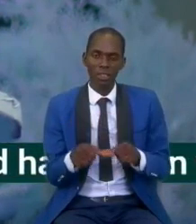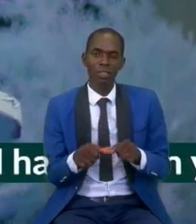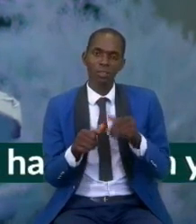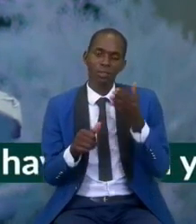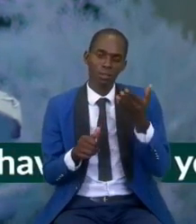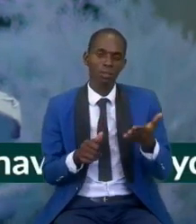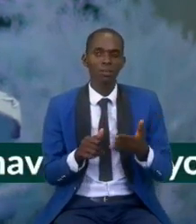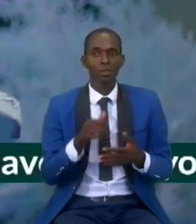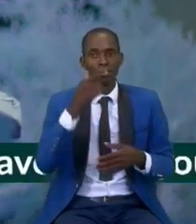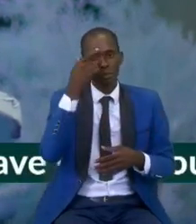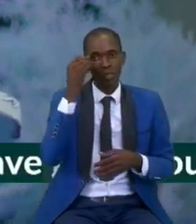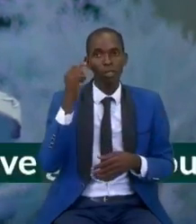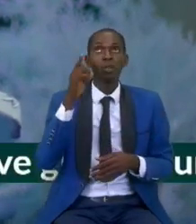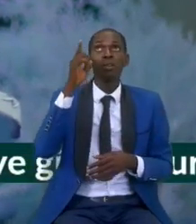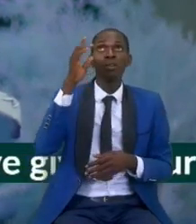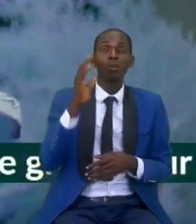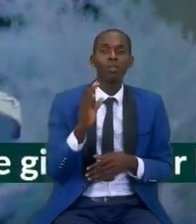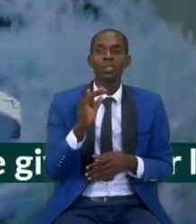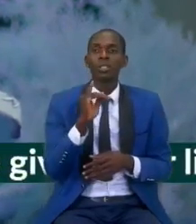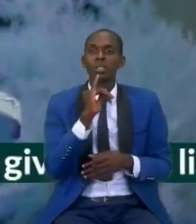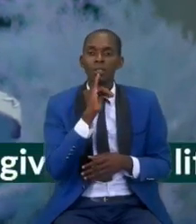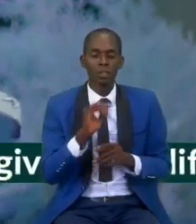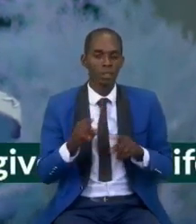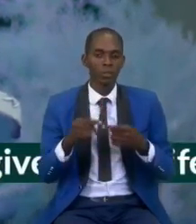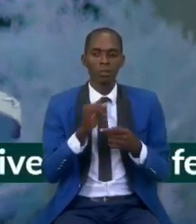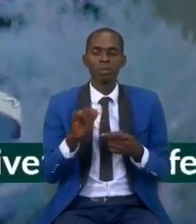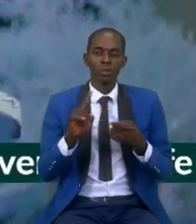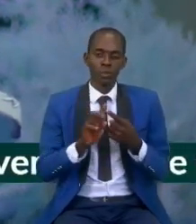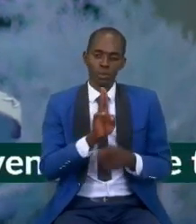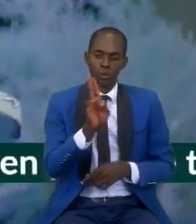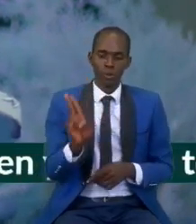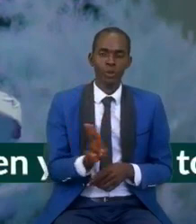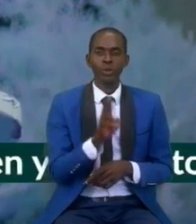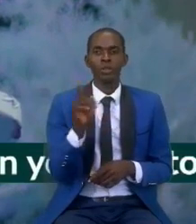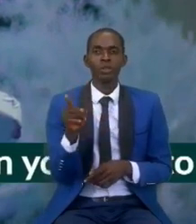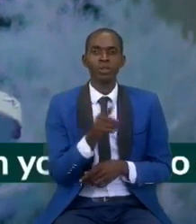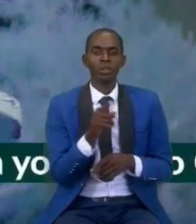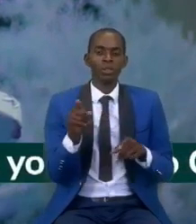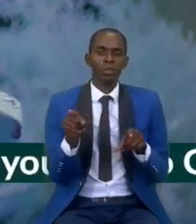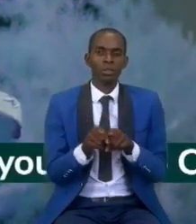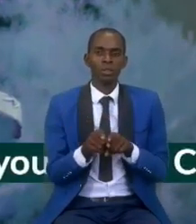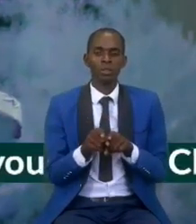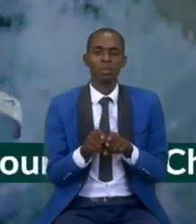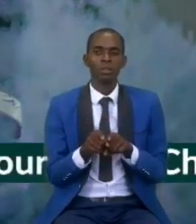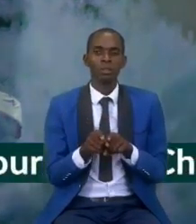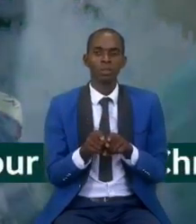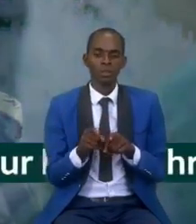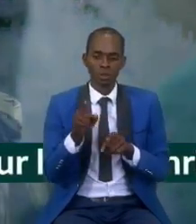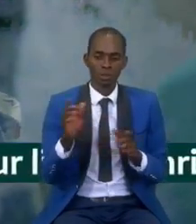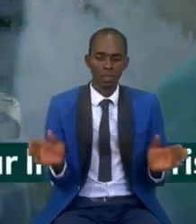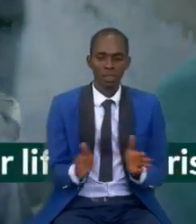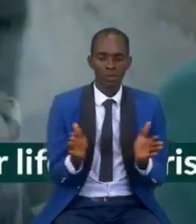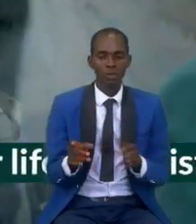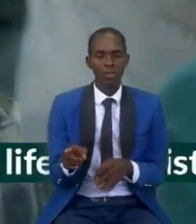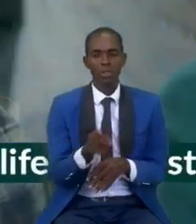use you as you encourage them. Their faith will connect,